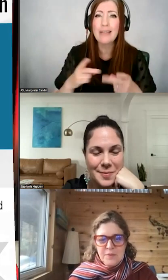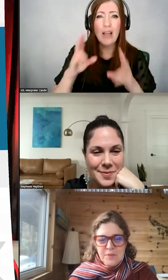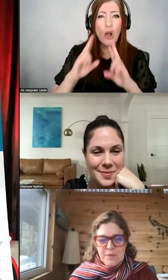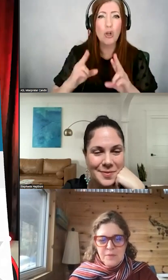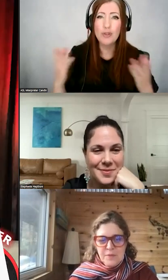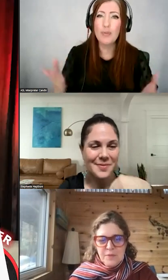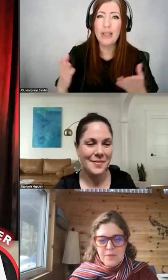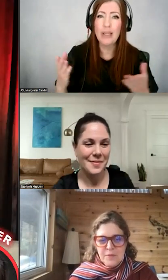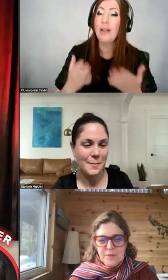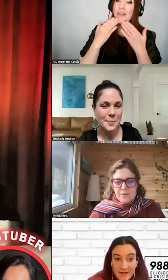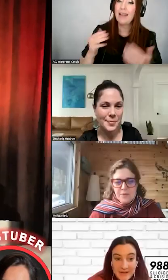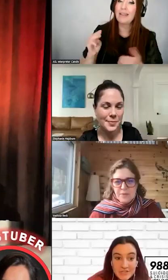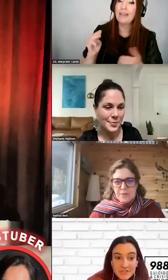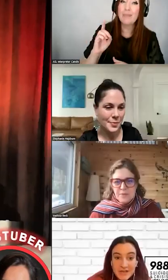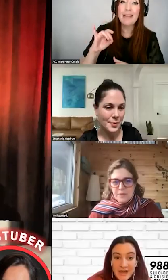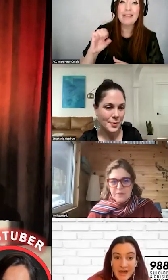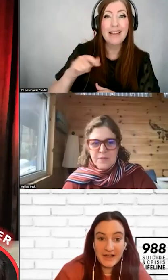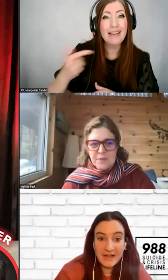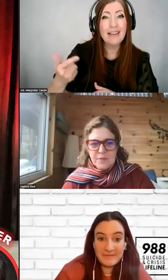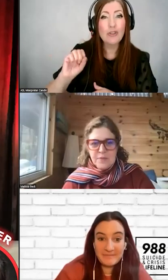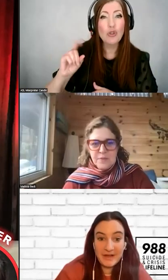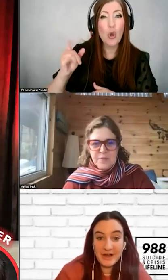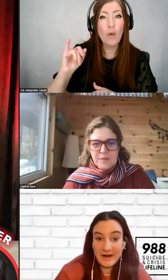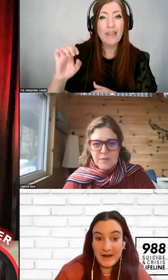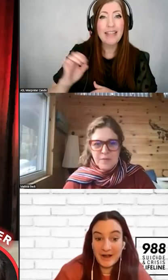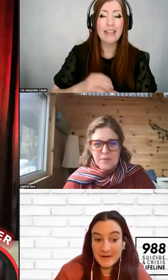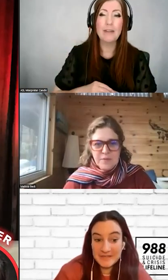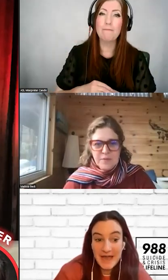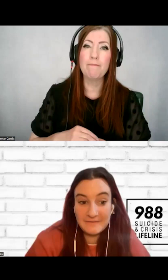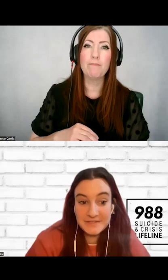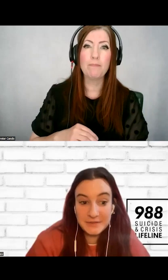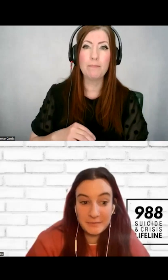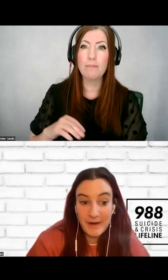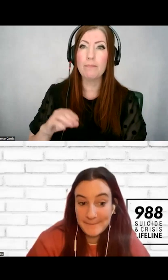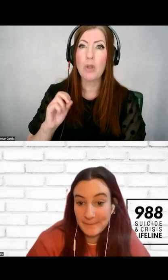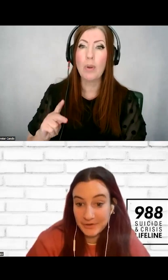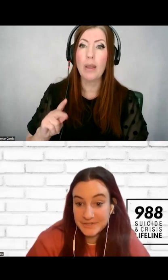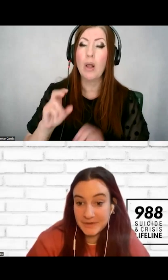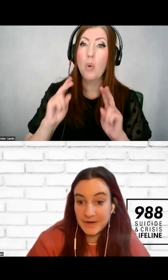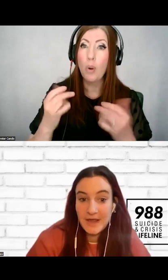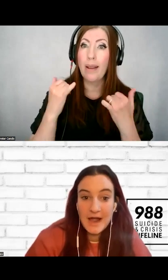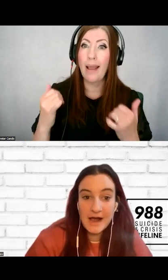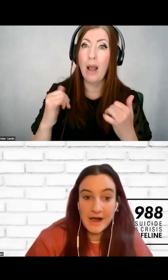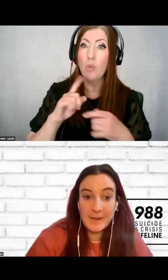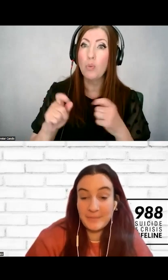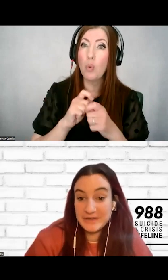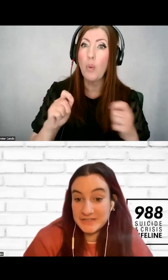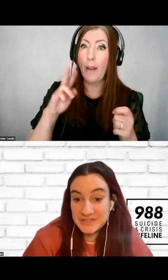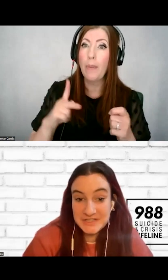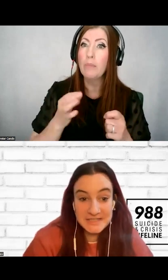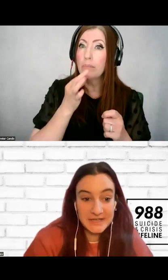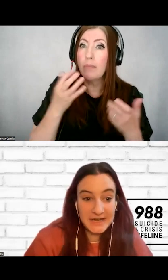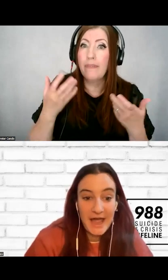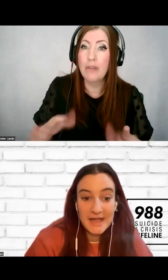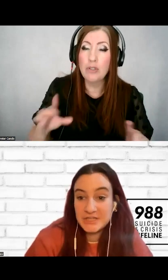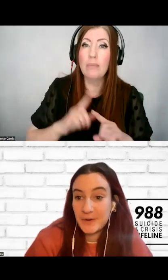Sophie. Thank you so much. All right, we're going to have to wrap up real soon, but this is